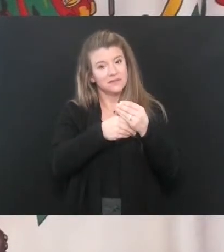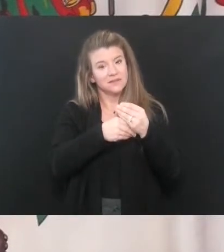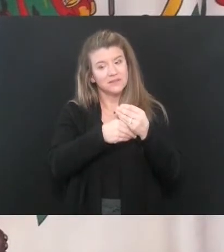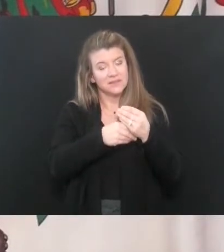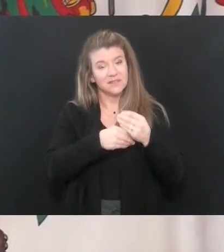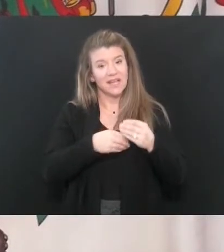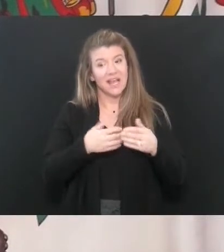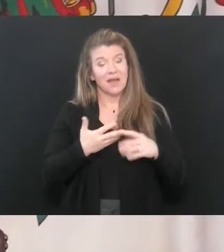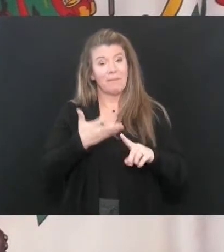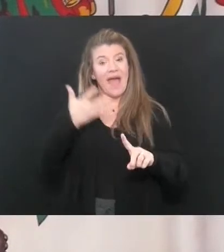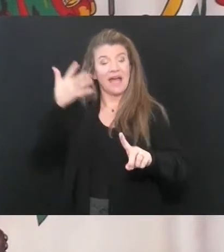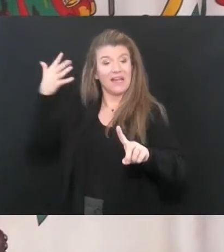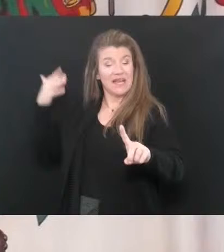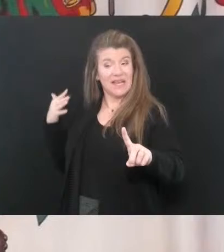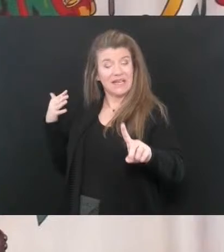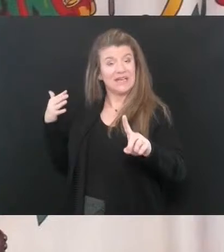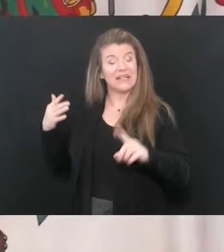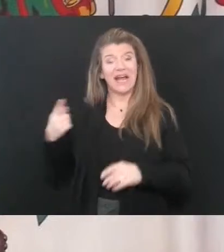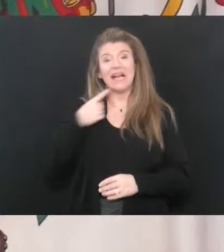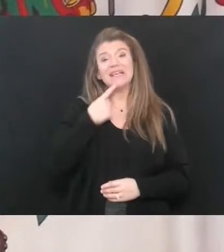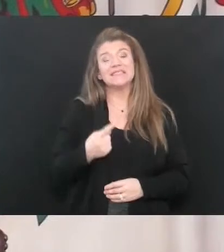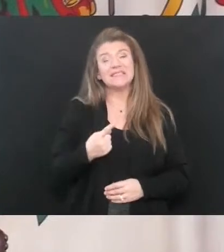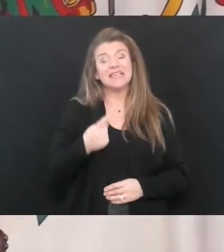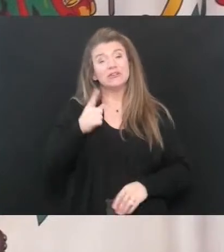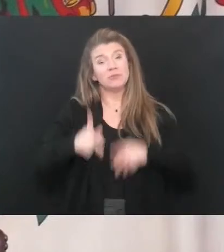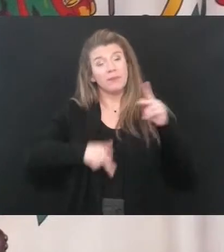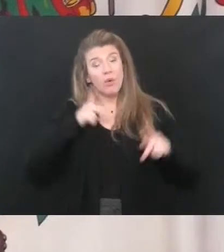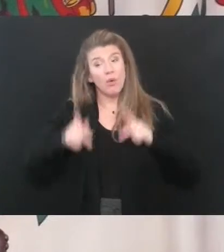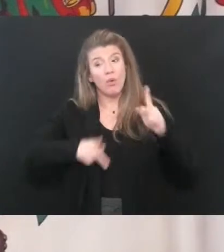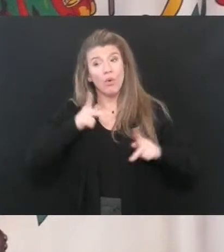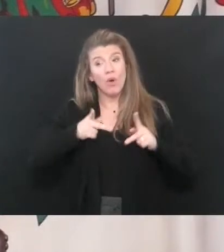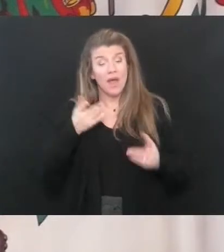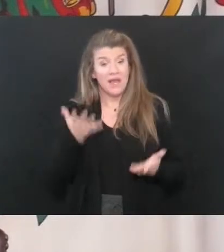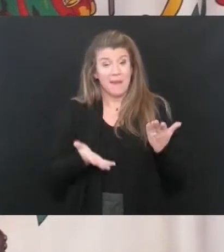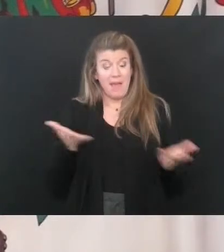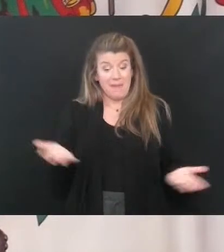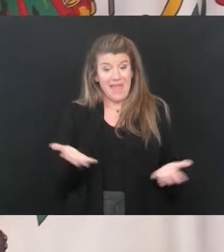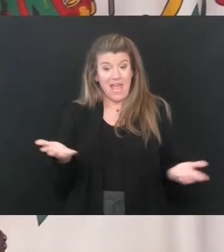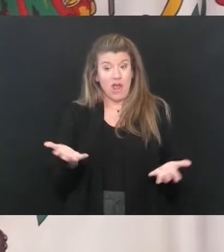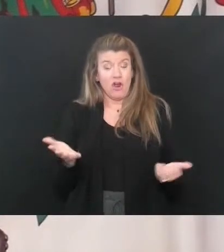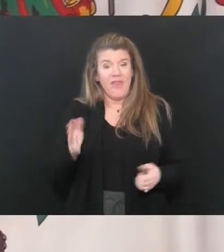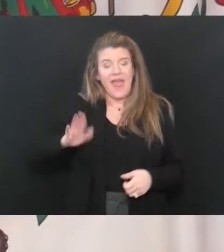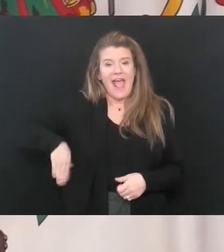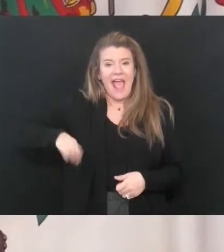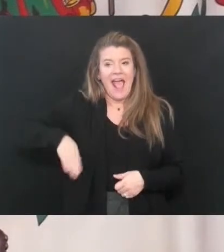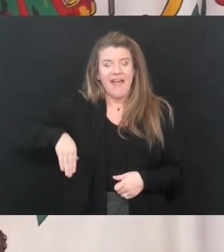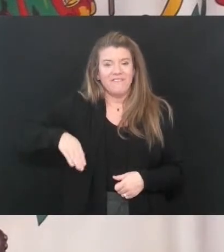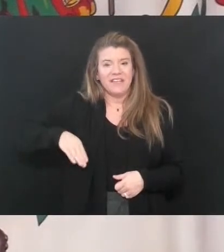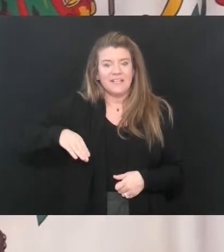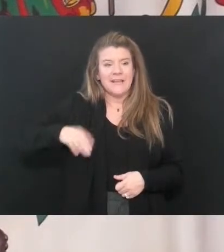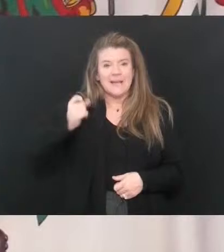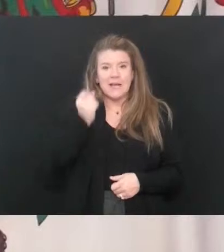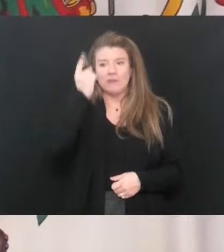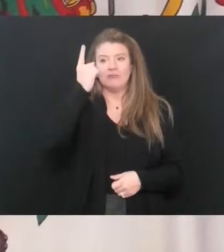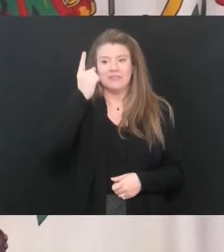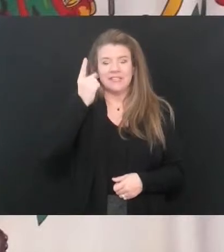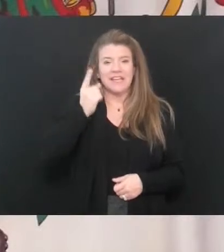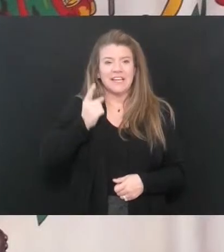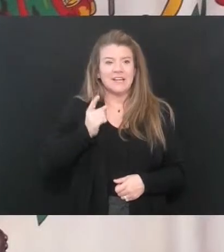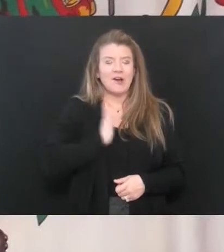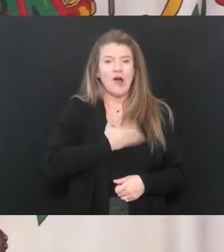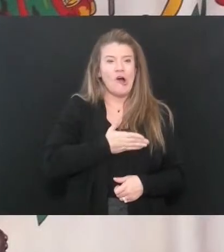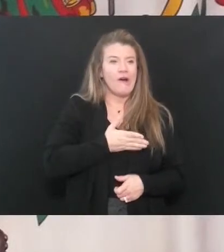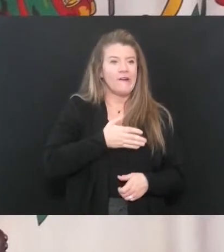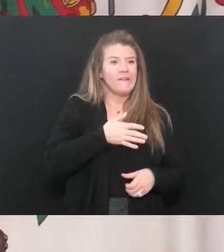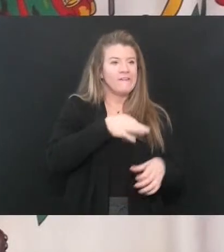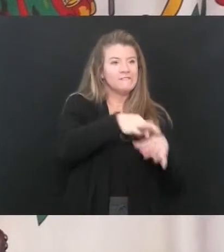earlier on, I said, that there's folks, maybe here that are out of touch with where we are with the voters and where